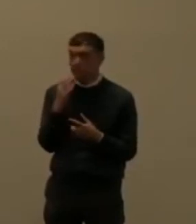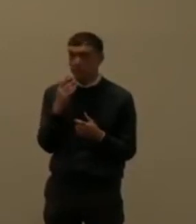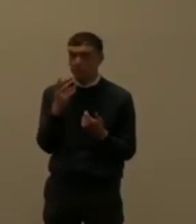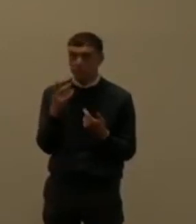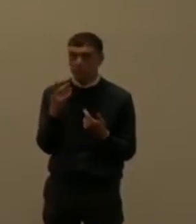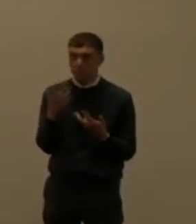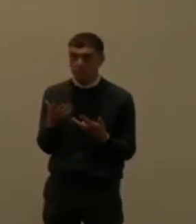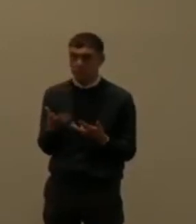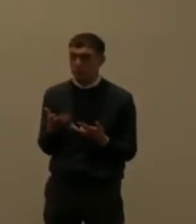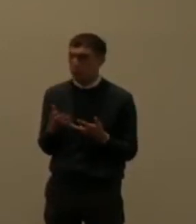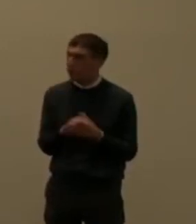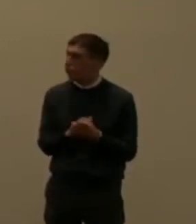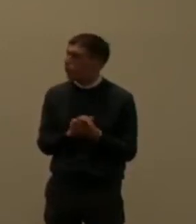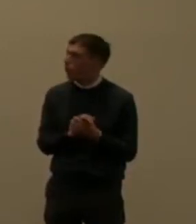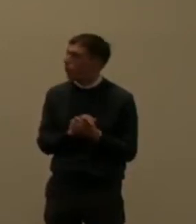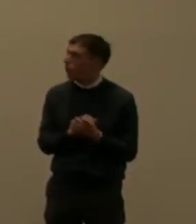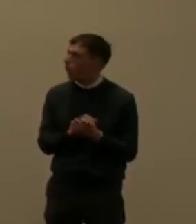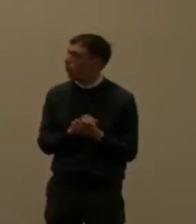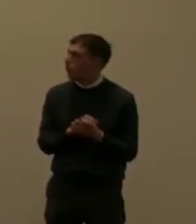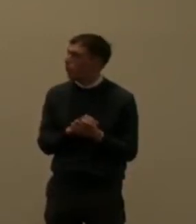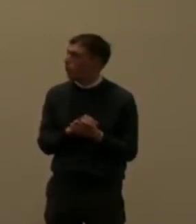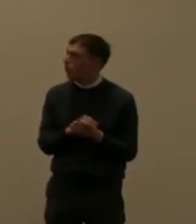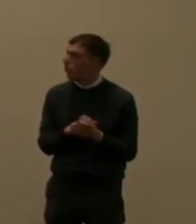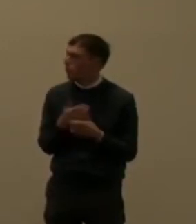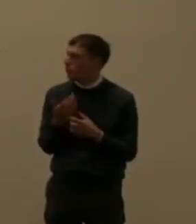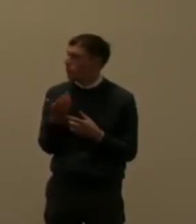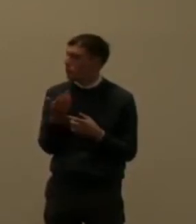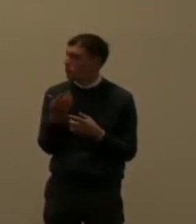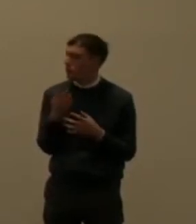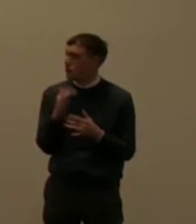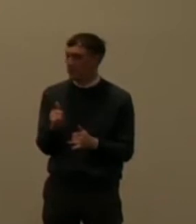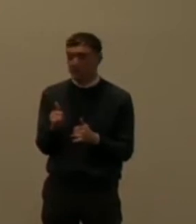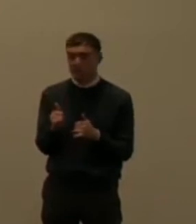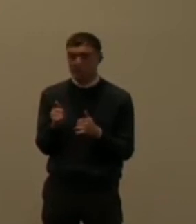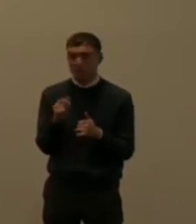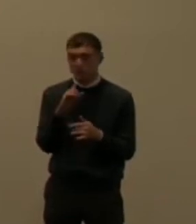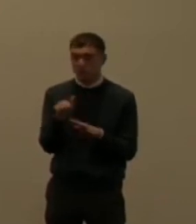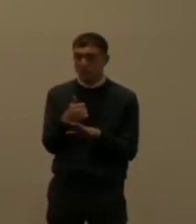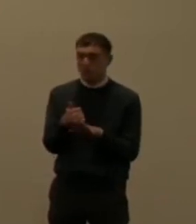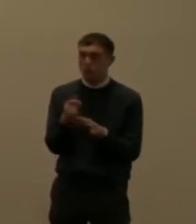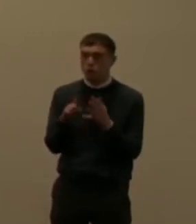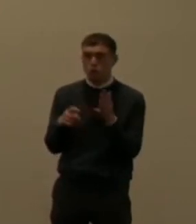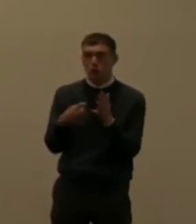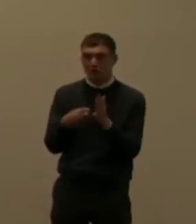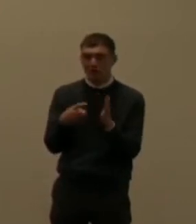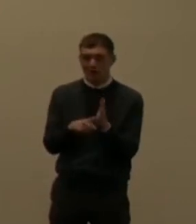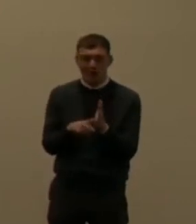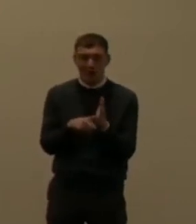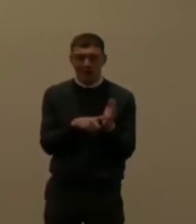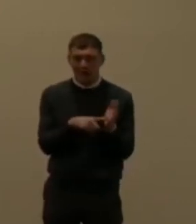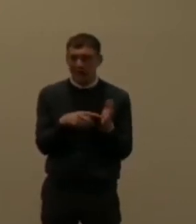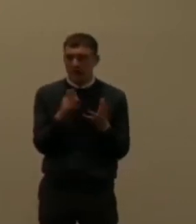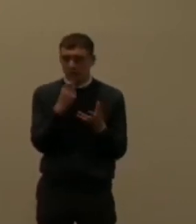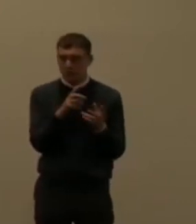basically what happens is the test studio in Power App creates a URL, and it's basically a matter